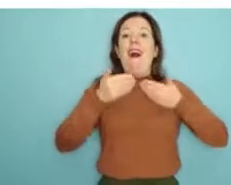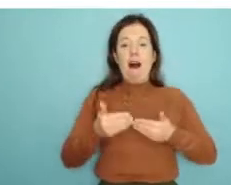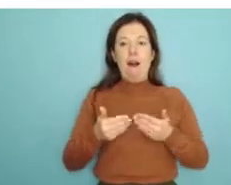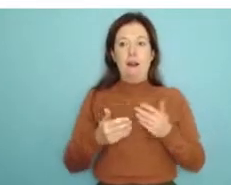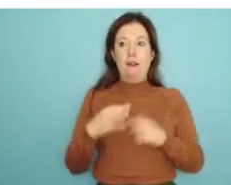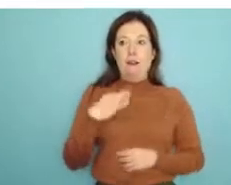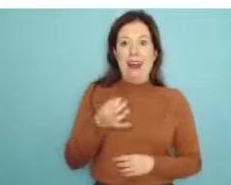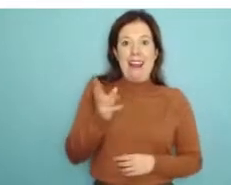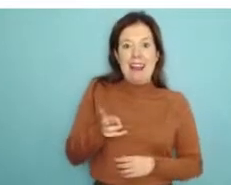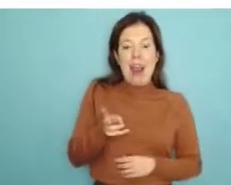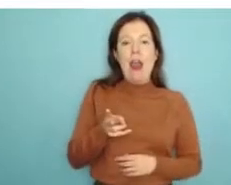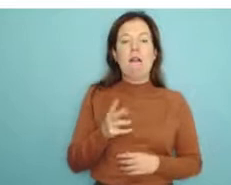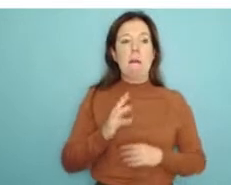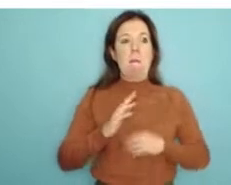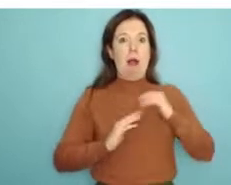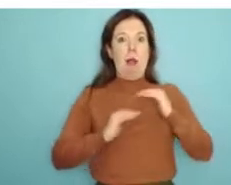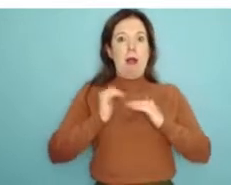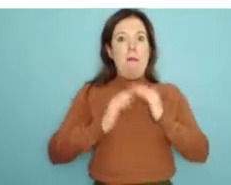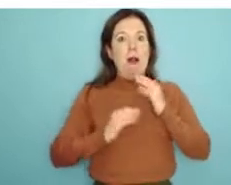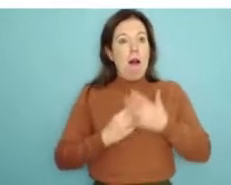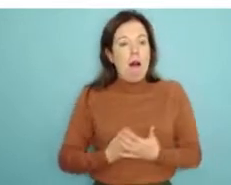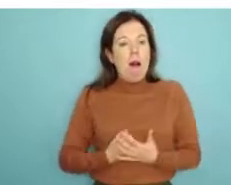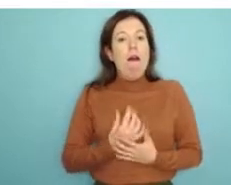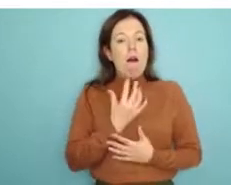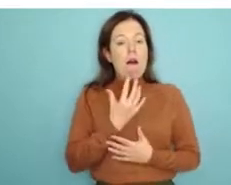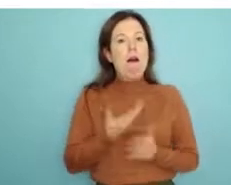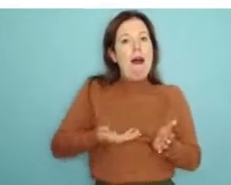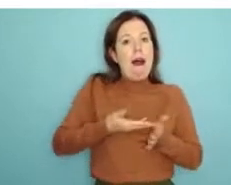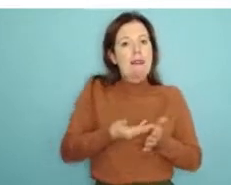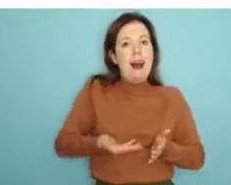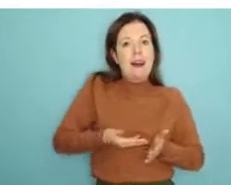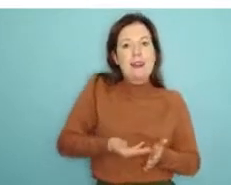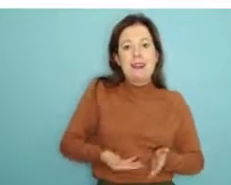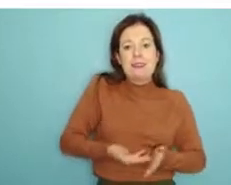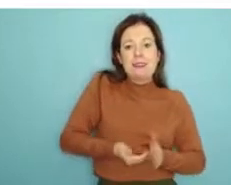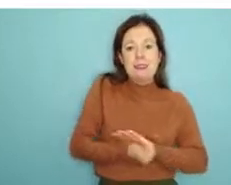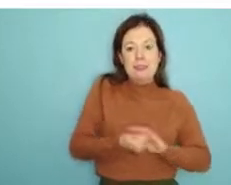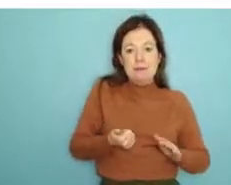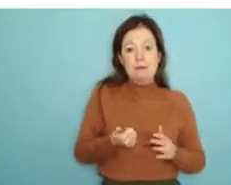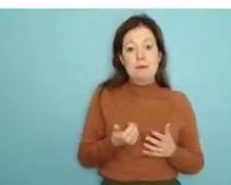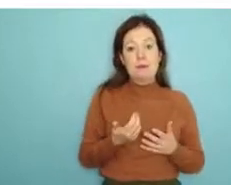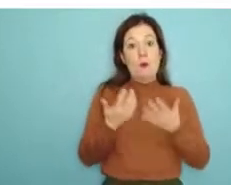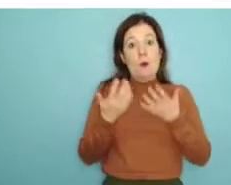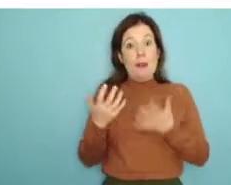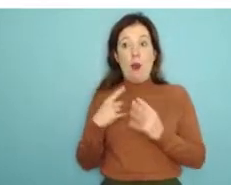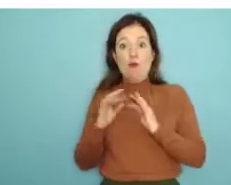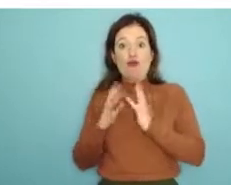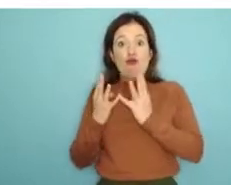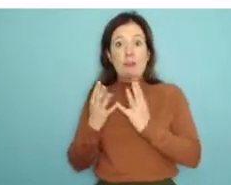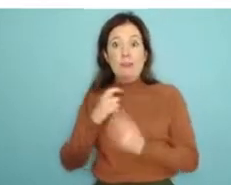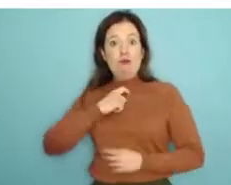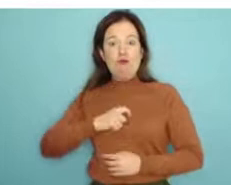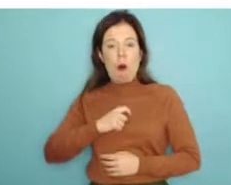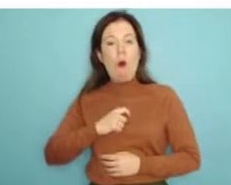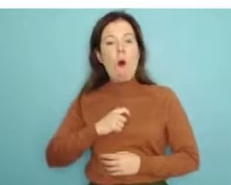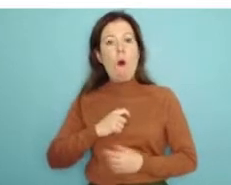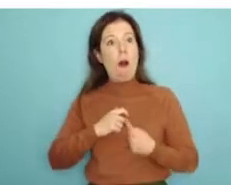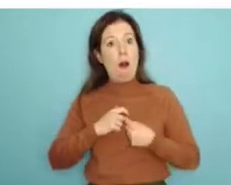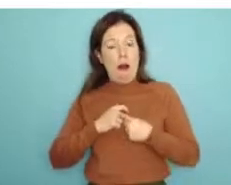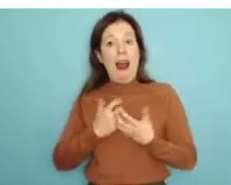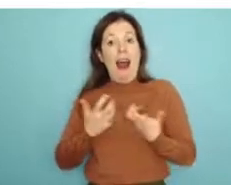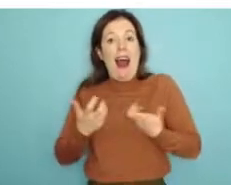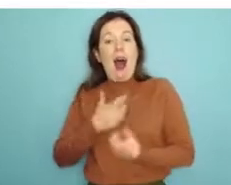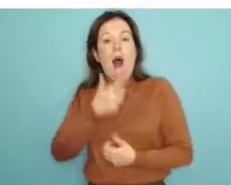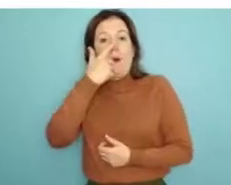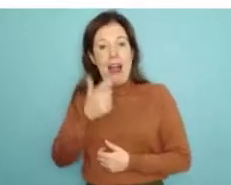representation roles that I was able to step into the trustee role that I have currently, or the committee member role